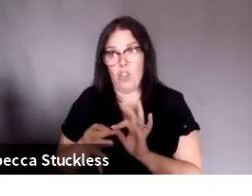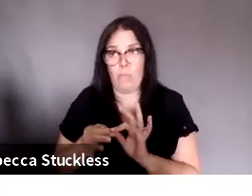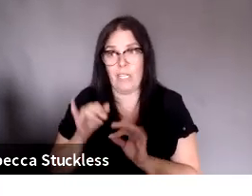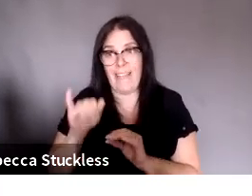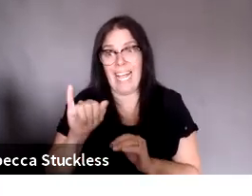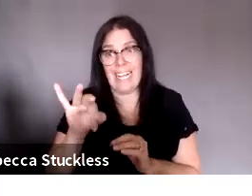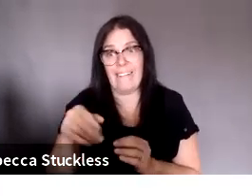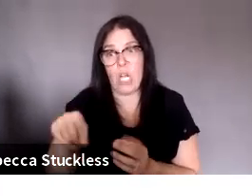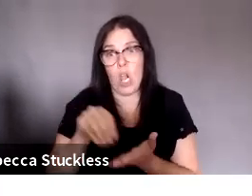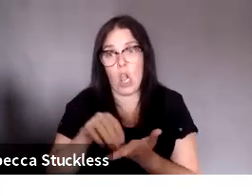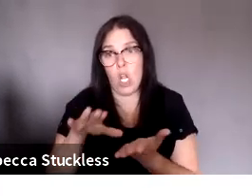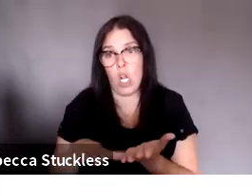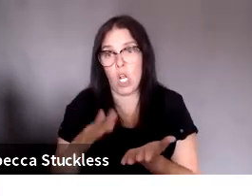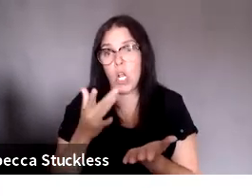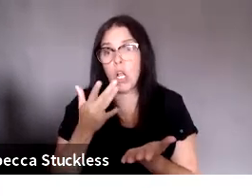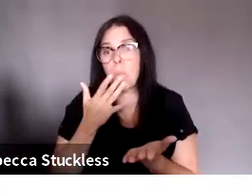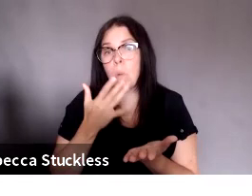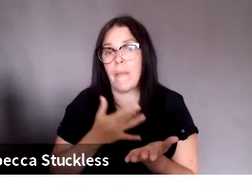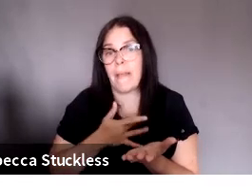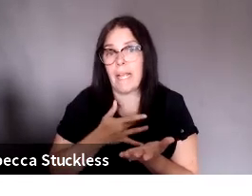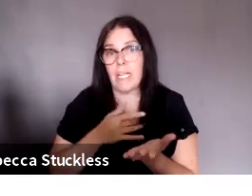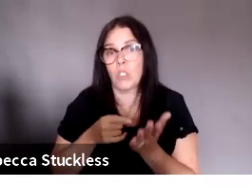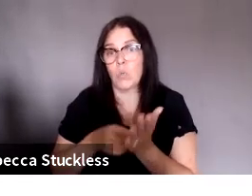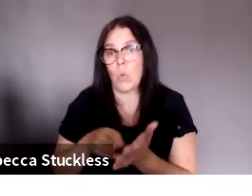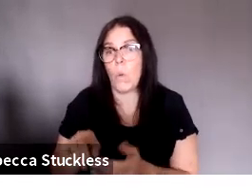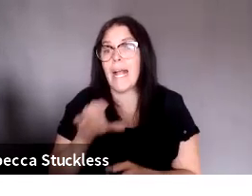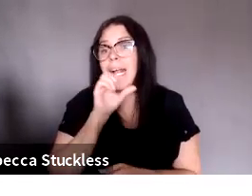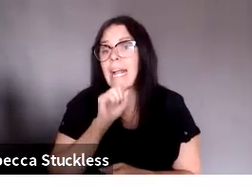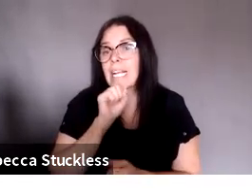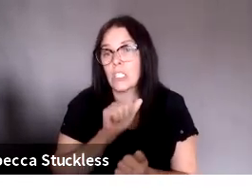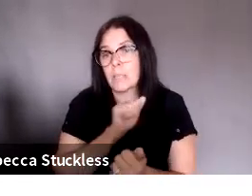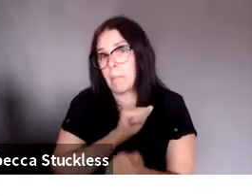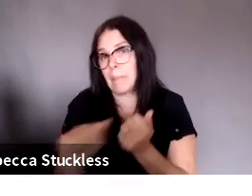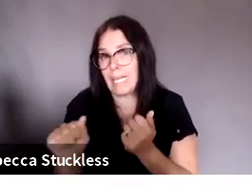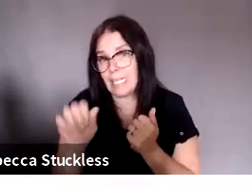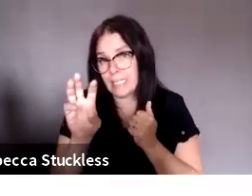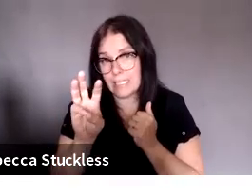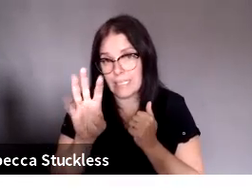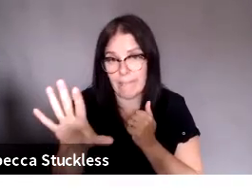if the learner's birth date indicates they're over 65 and you have